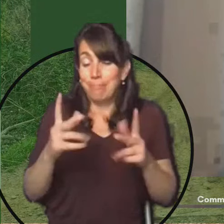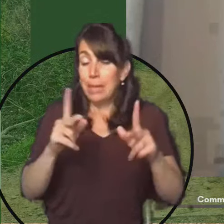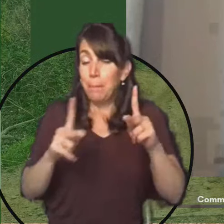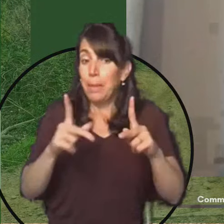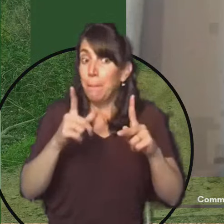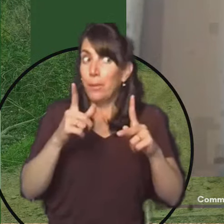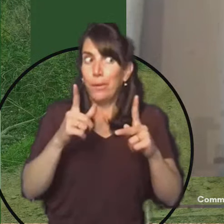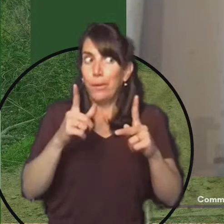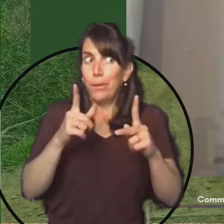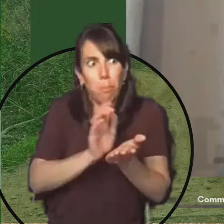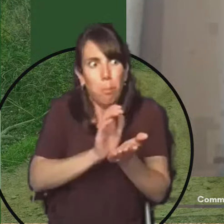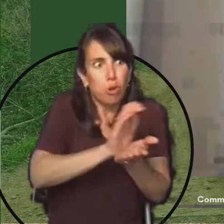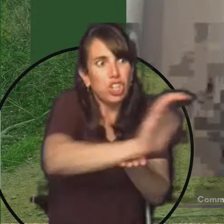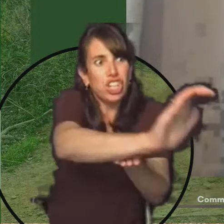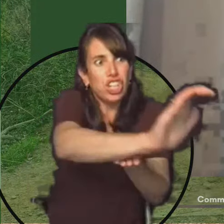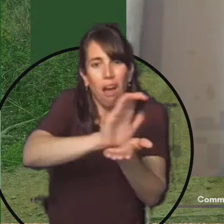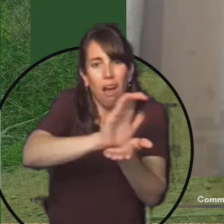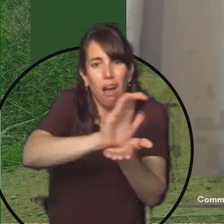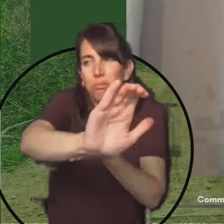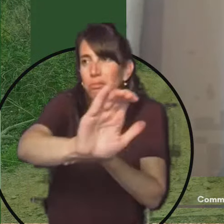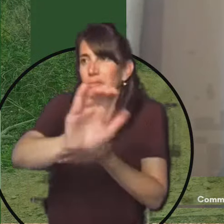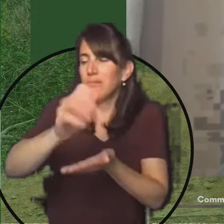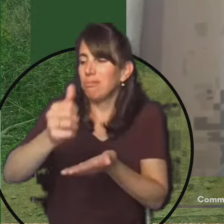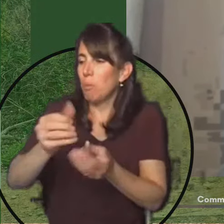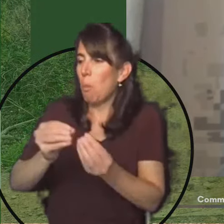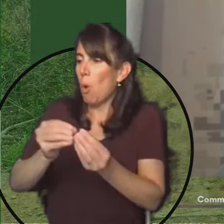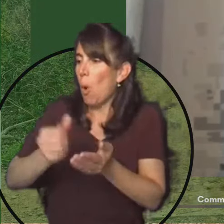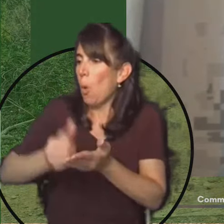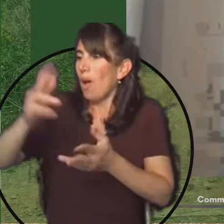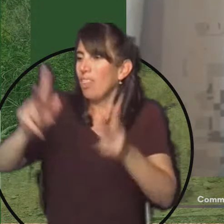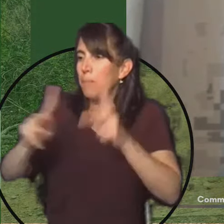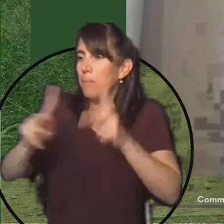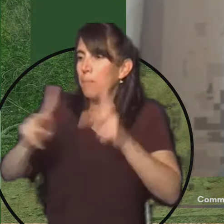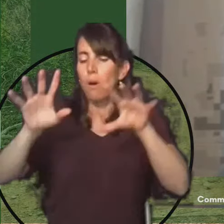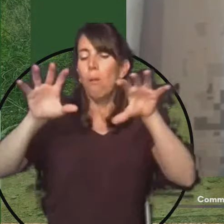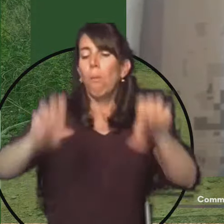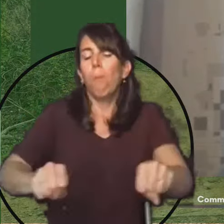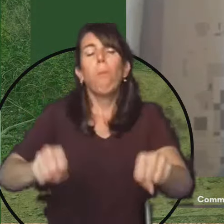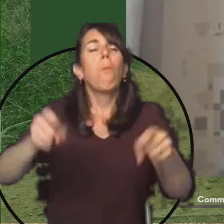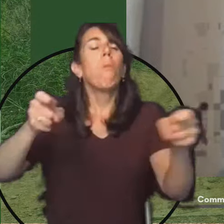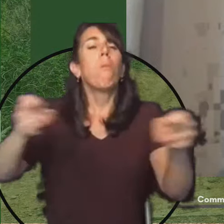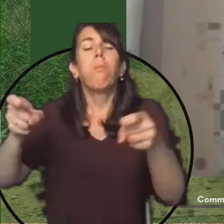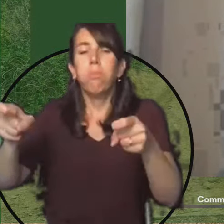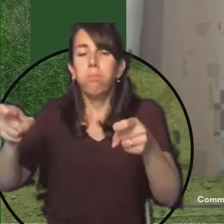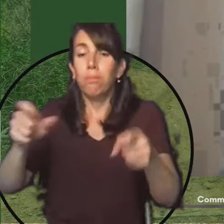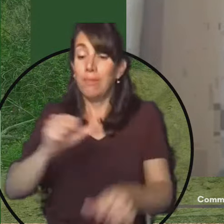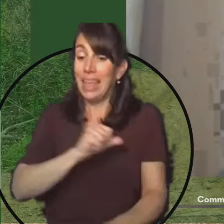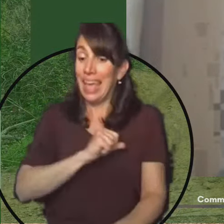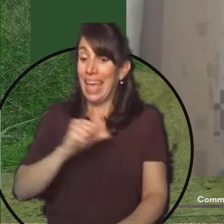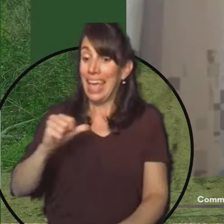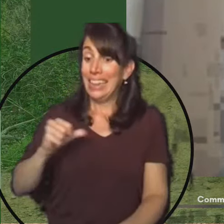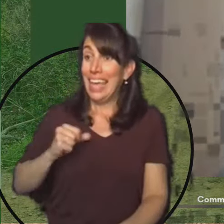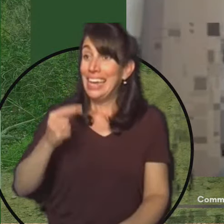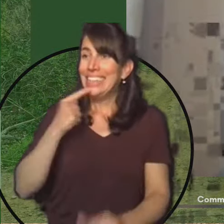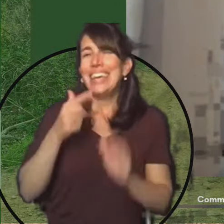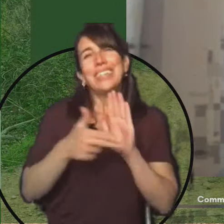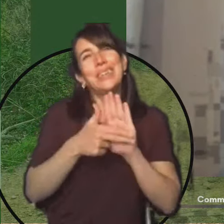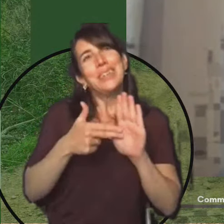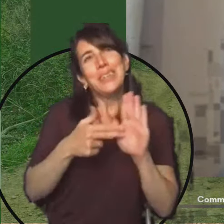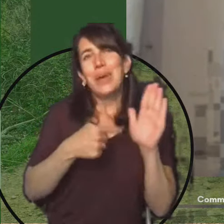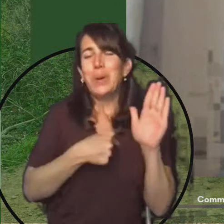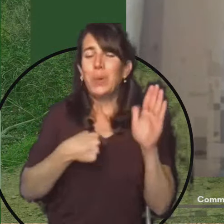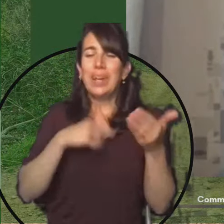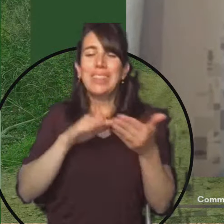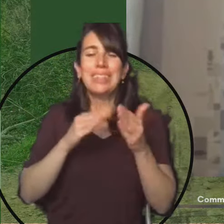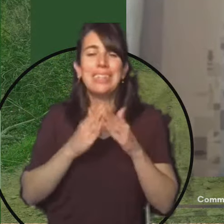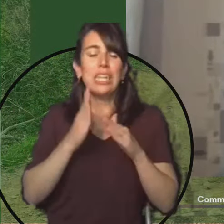And of course, the interesting aspect of Atlanta is that Atlanta dubs itself as the city too busy to hate. It dubs itself as the